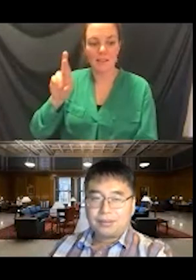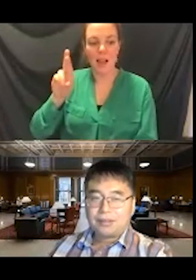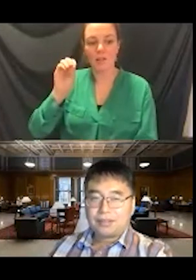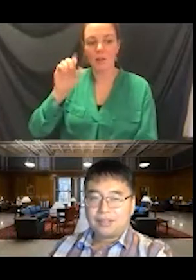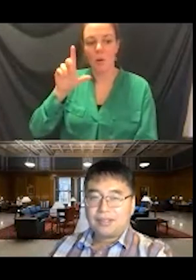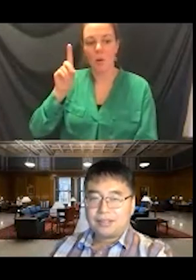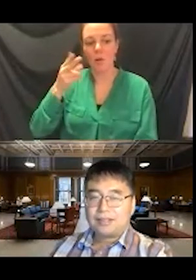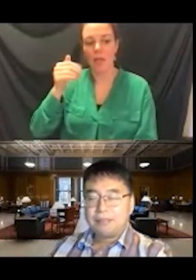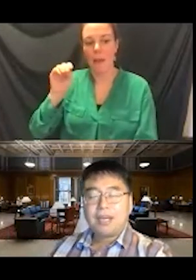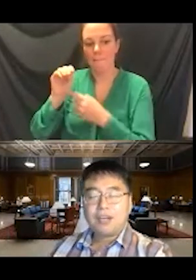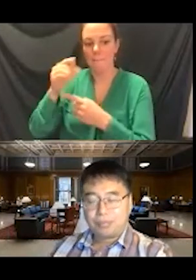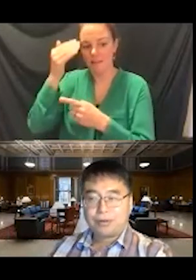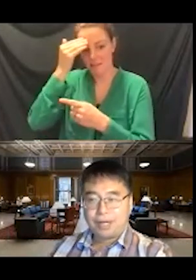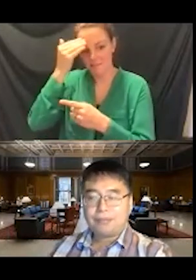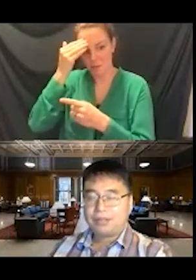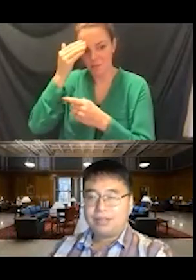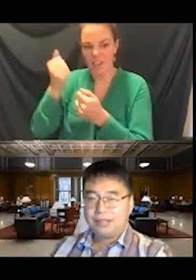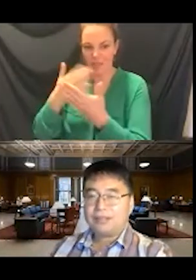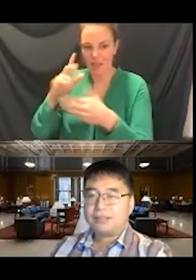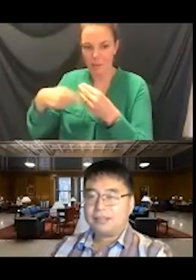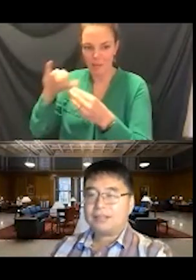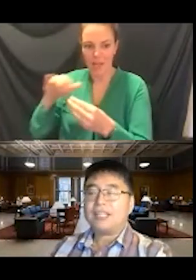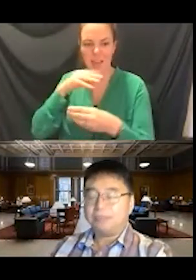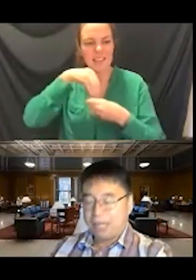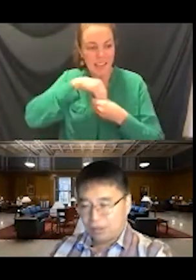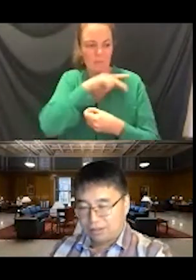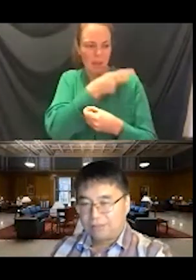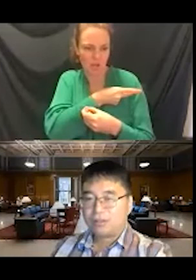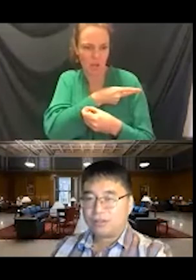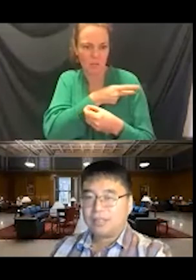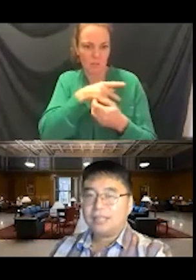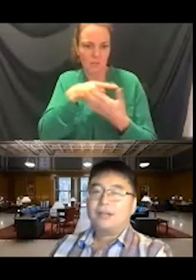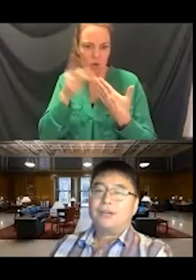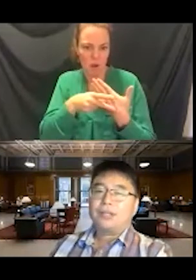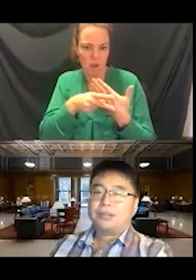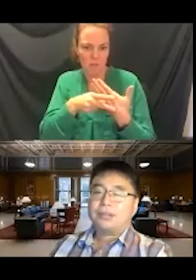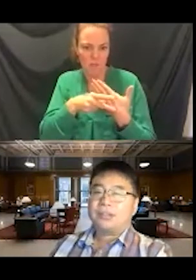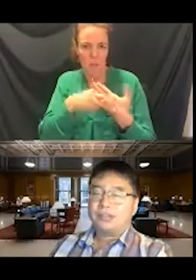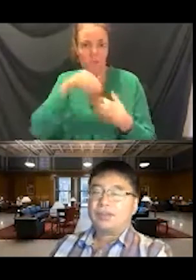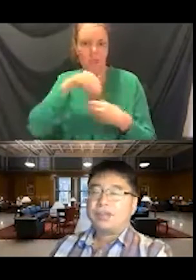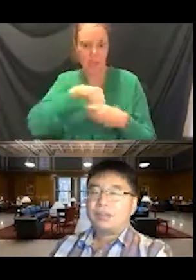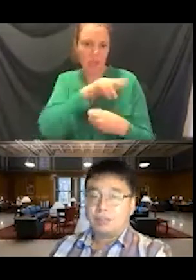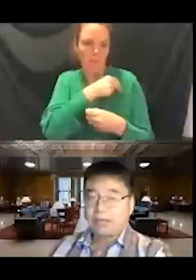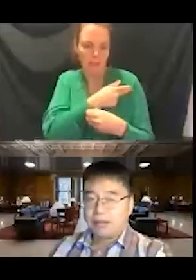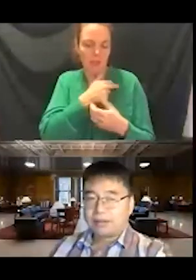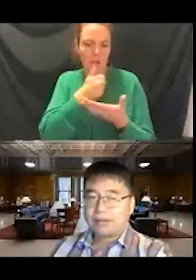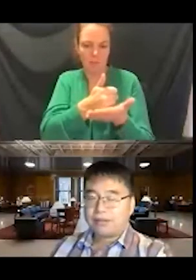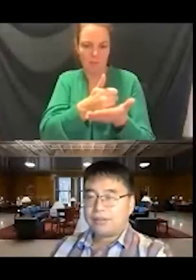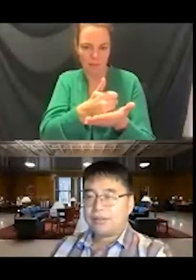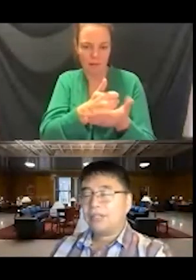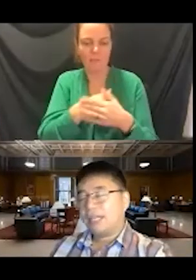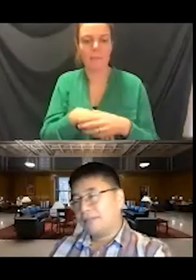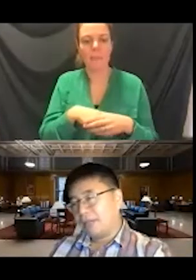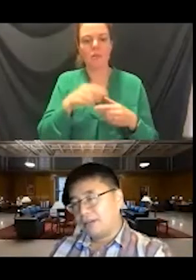So this is an inpatient program, right? So it's an inpatient intervention, right? So this is integration of mental health